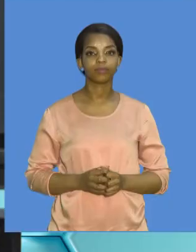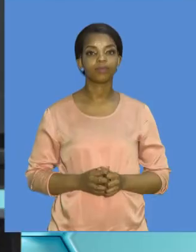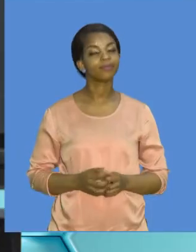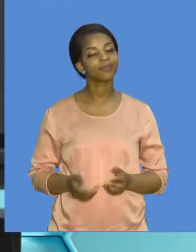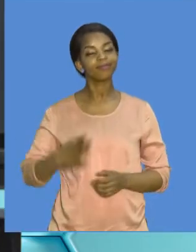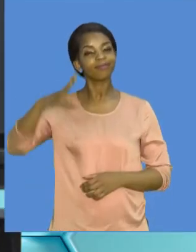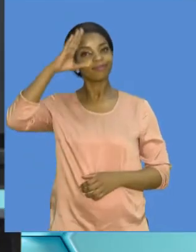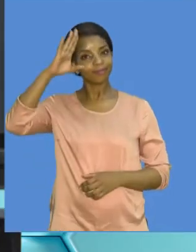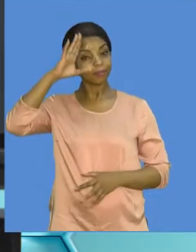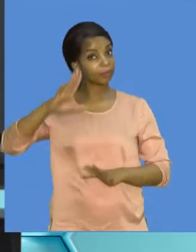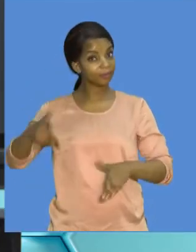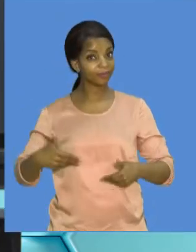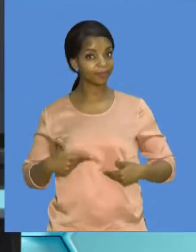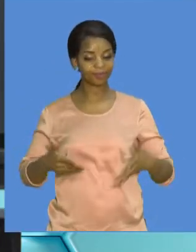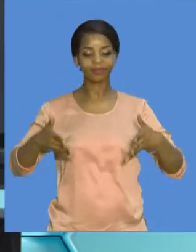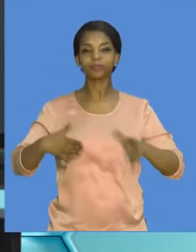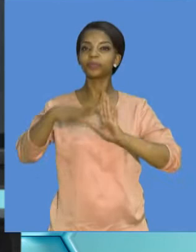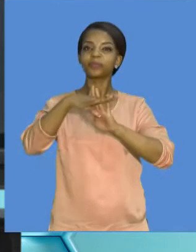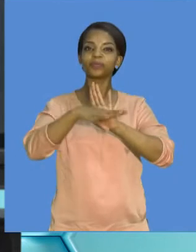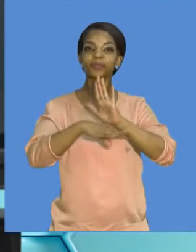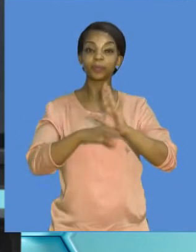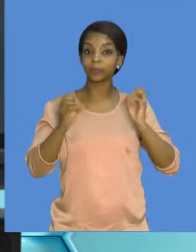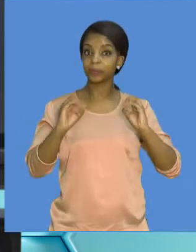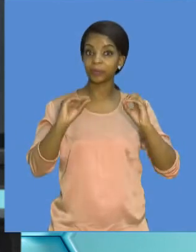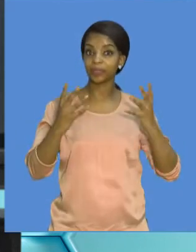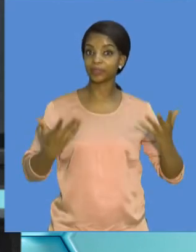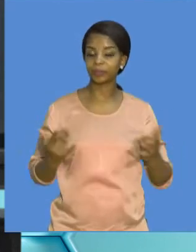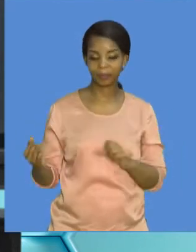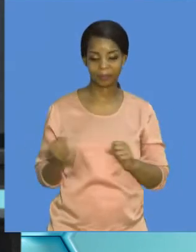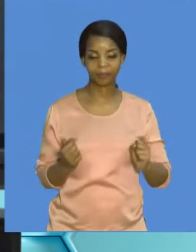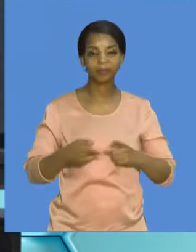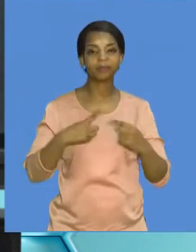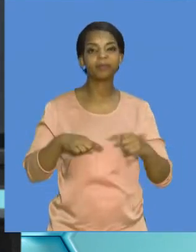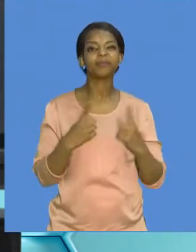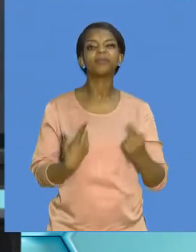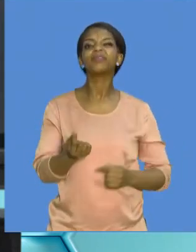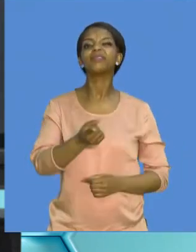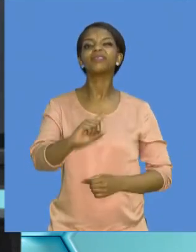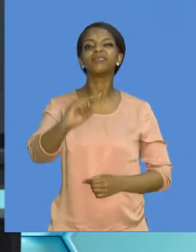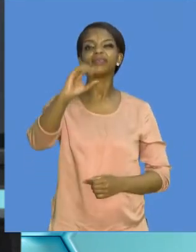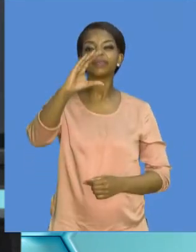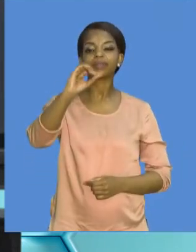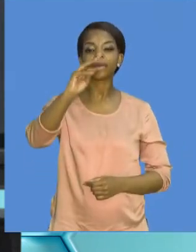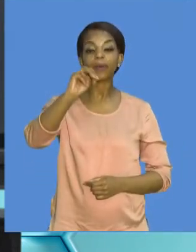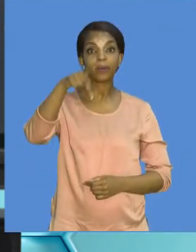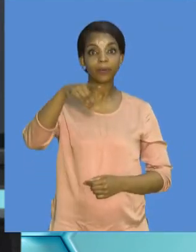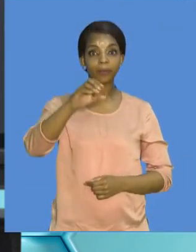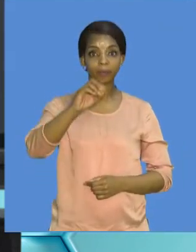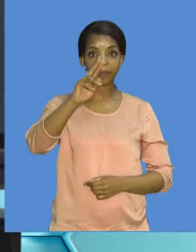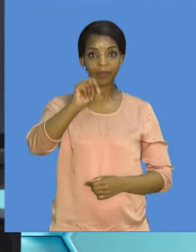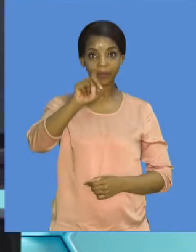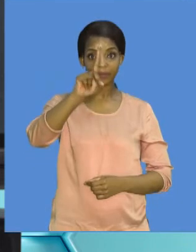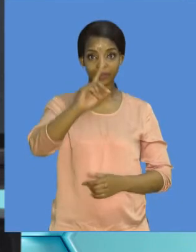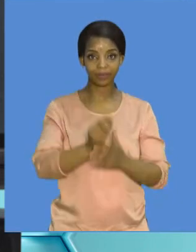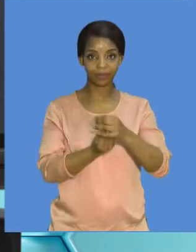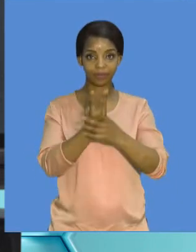Hi guys, welcome back to the show. So we are still busy with our compound growth. Firstly, we looked at